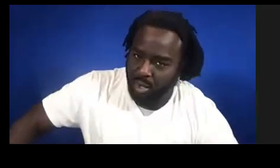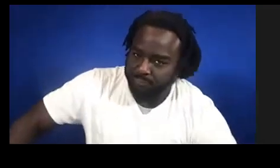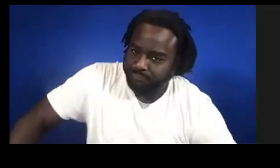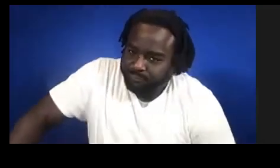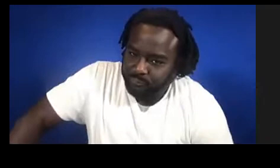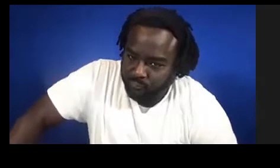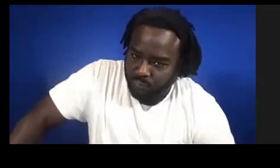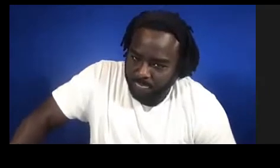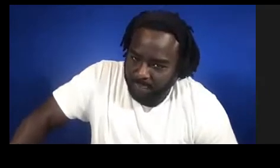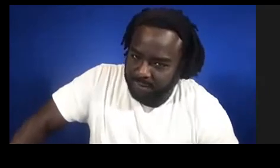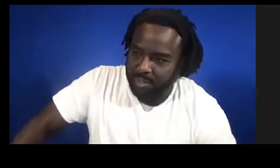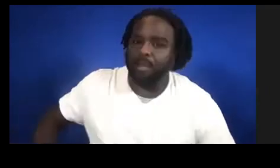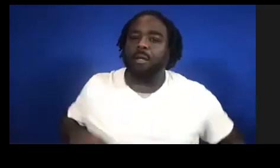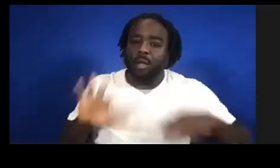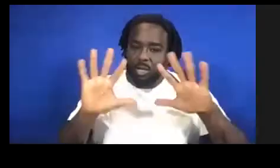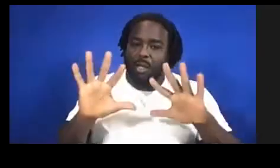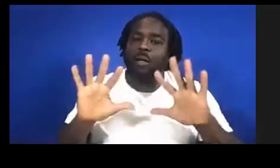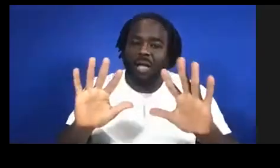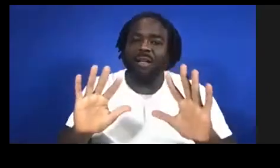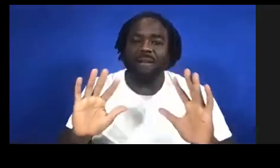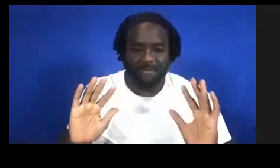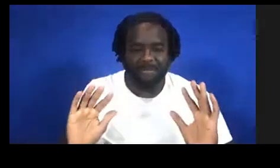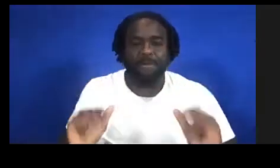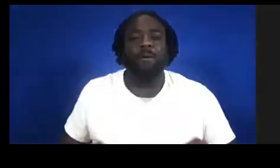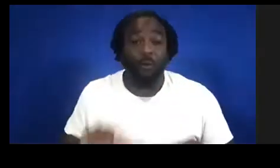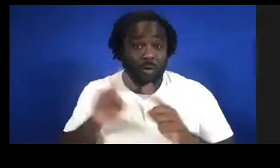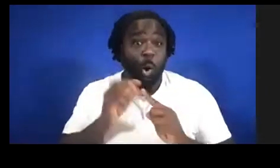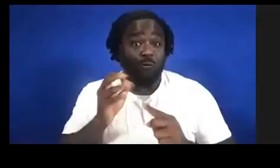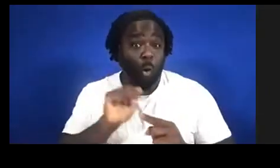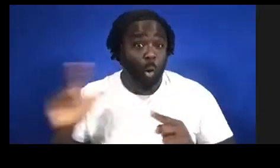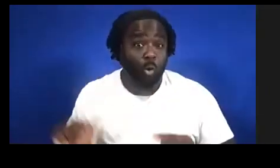like, yo, for real though?